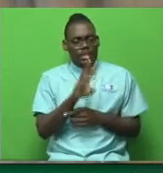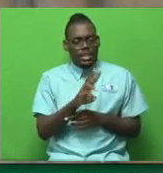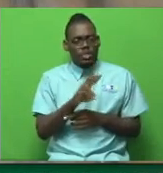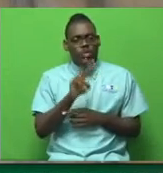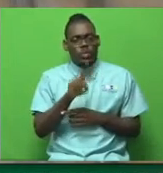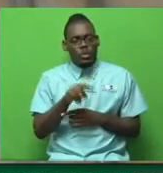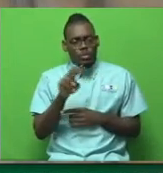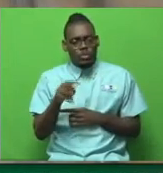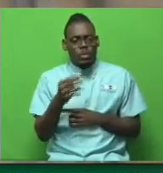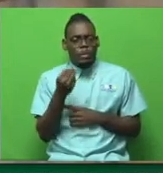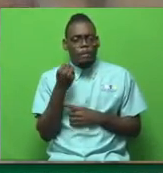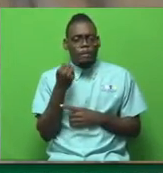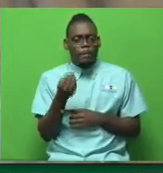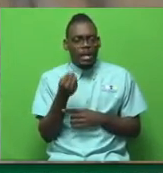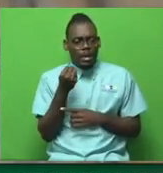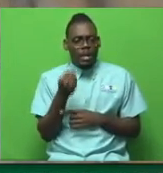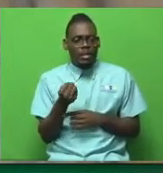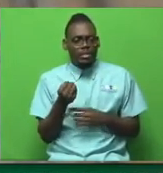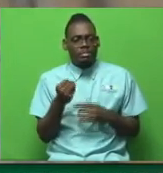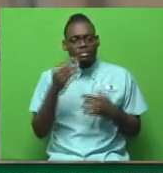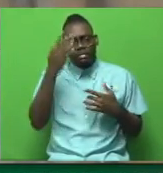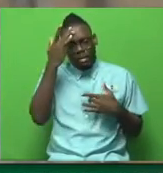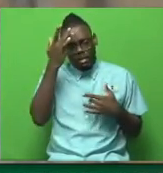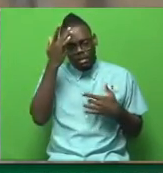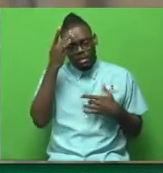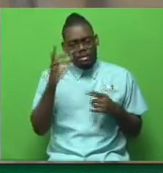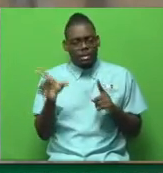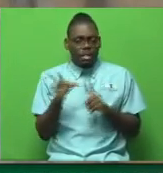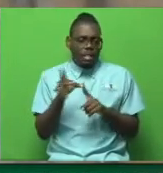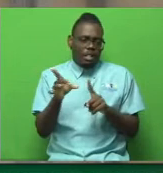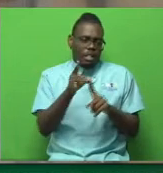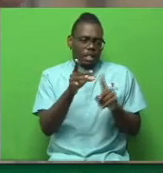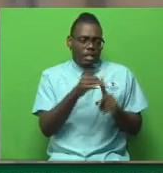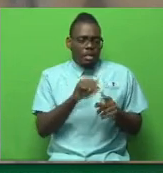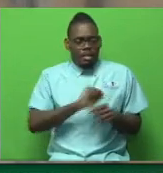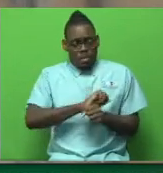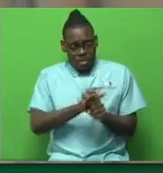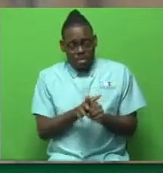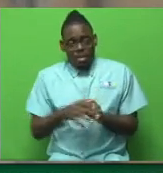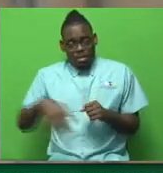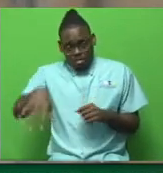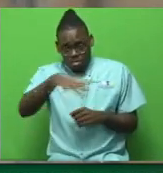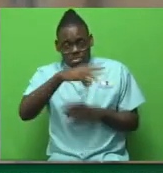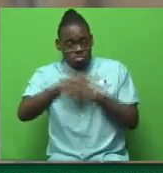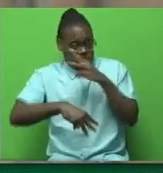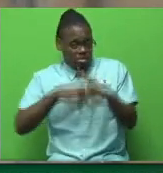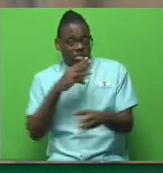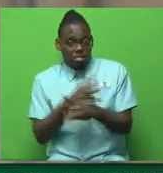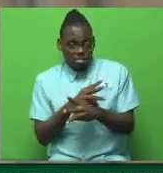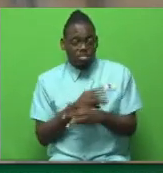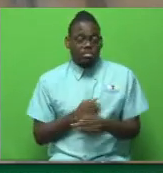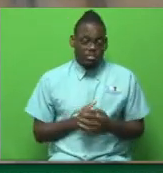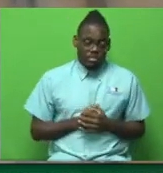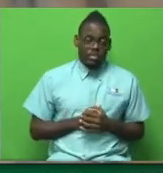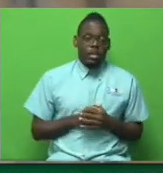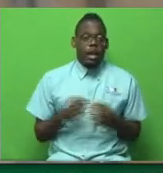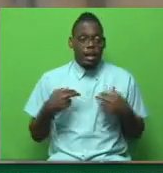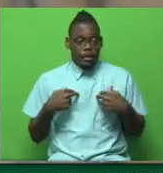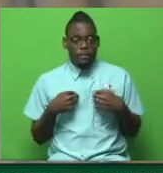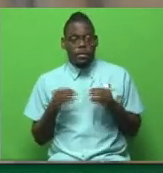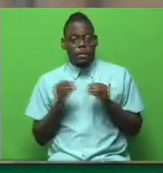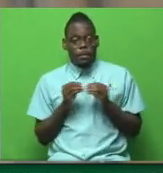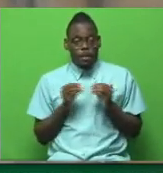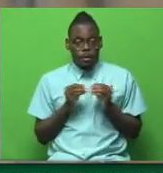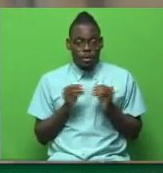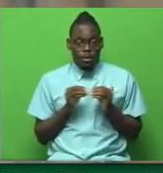worldwide that is known the actual number could be multiples of Times Higher they were